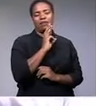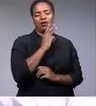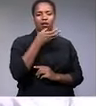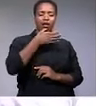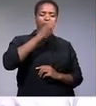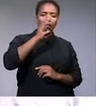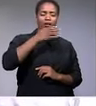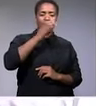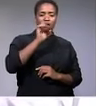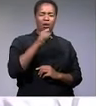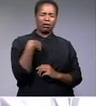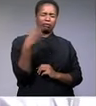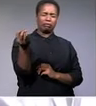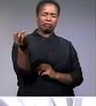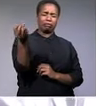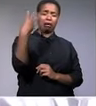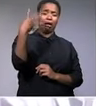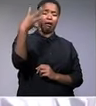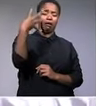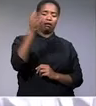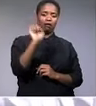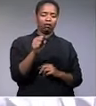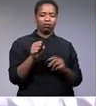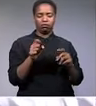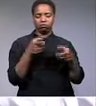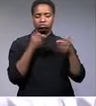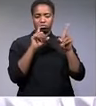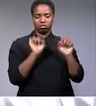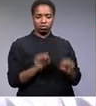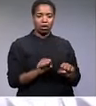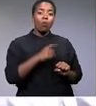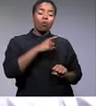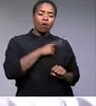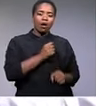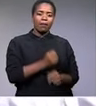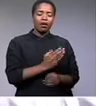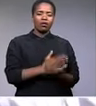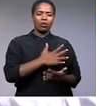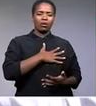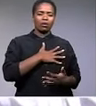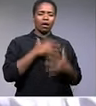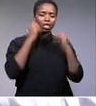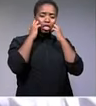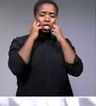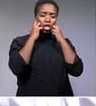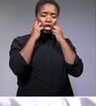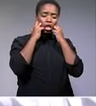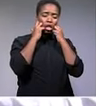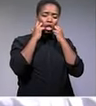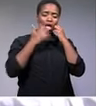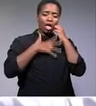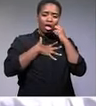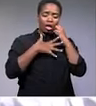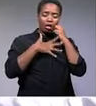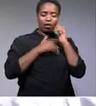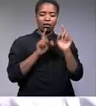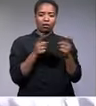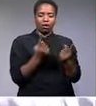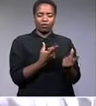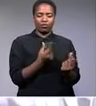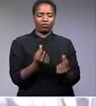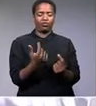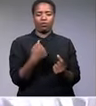extremely hot temperatures so that we can avoid situations like where they will suffer from heat